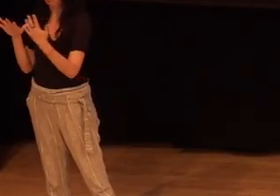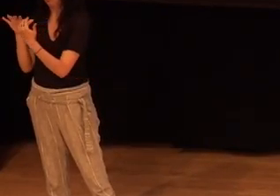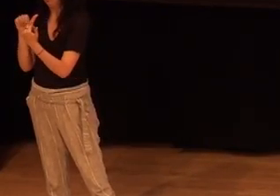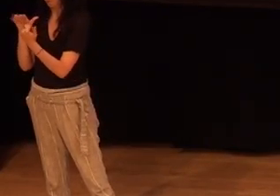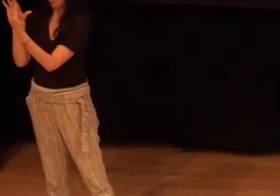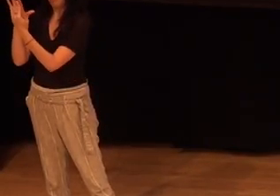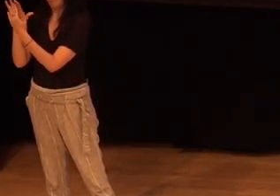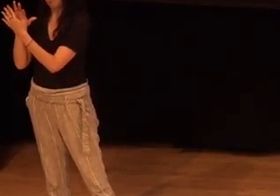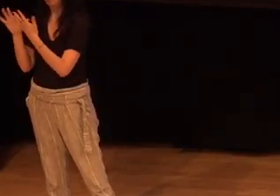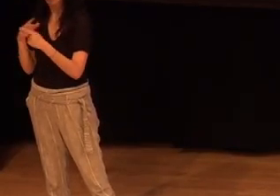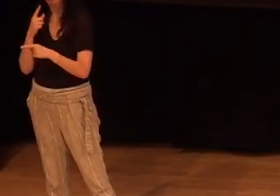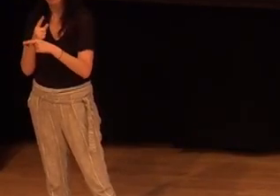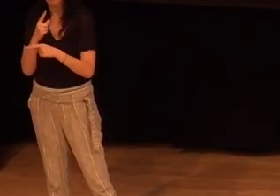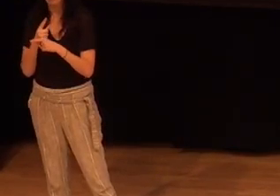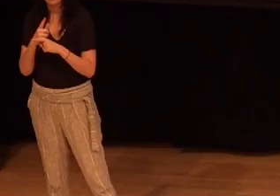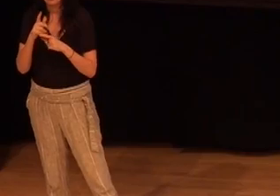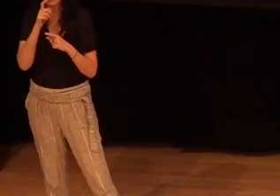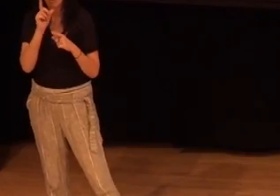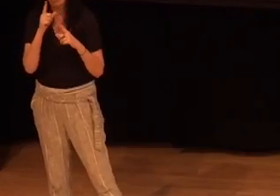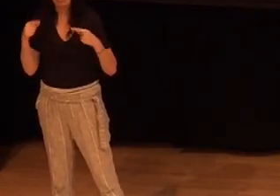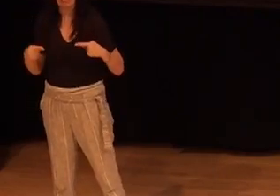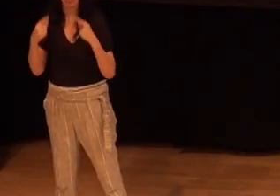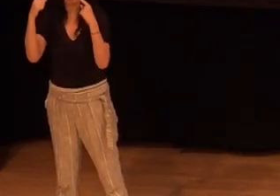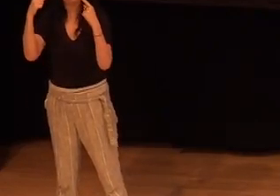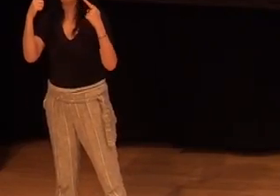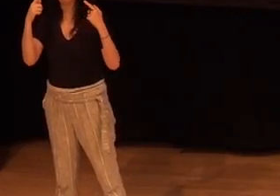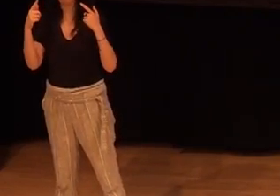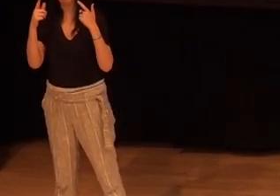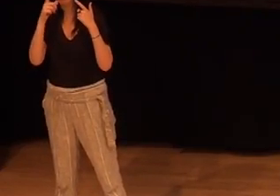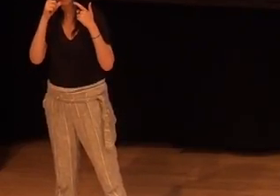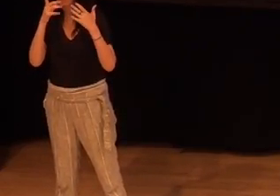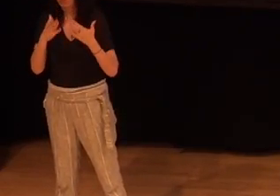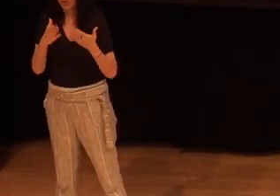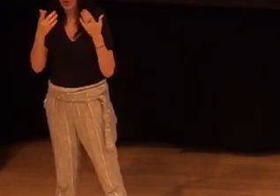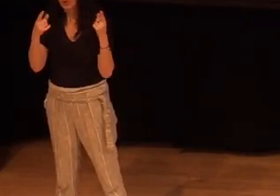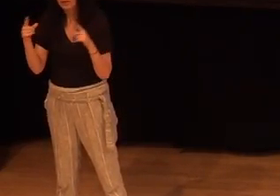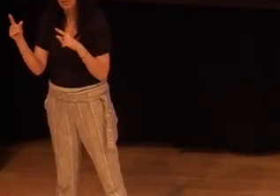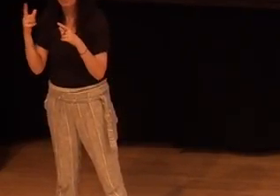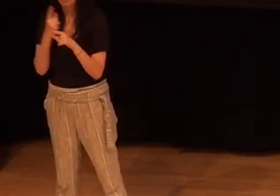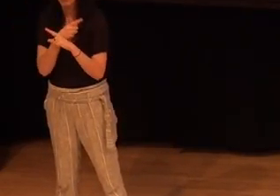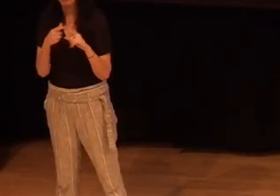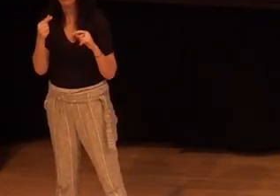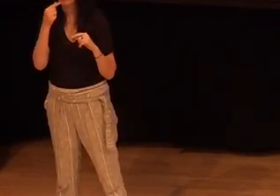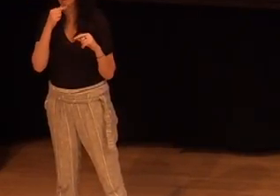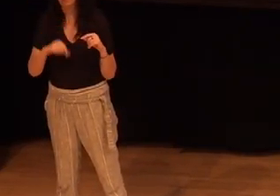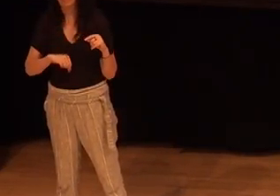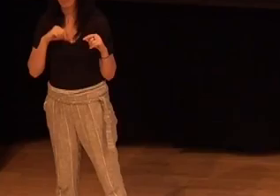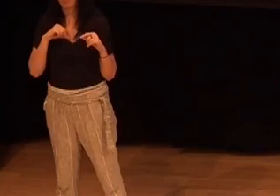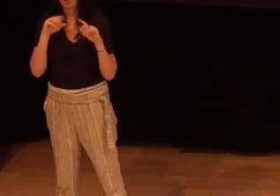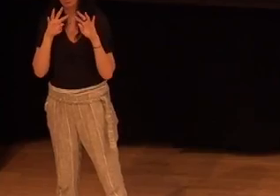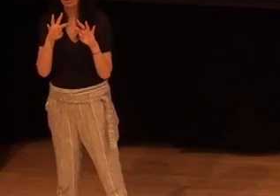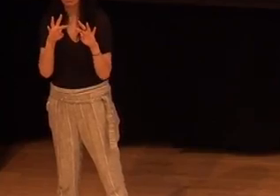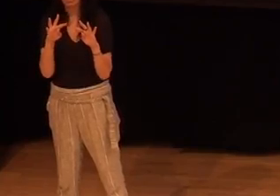It's not a confrontational take on who we are. Right. No, and even in the Gay Pride Parade this year, there